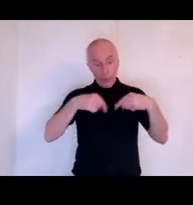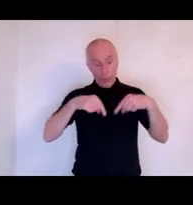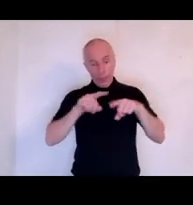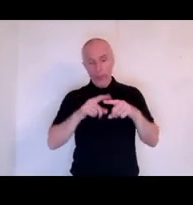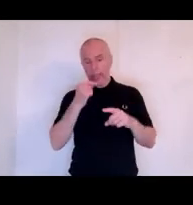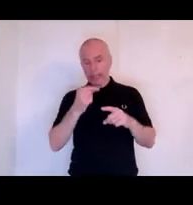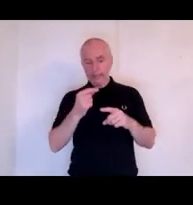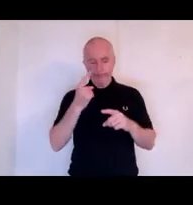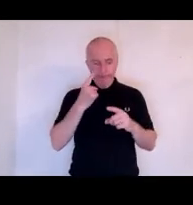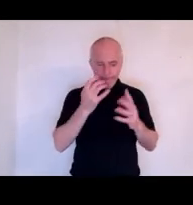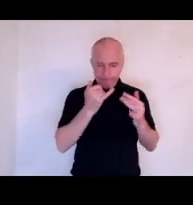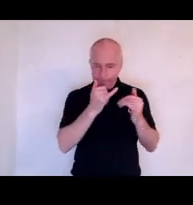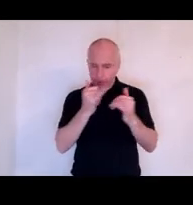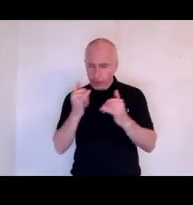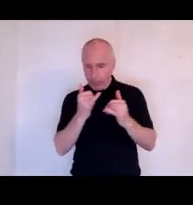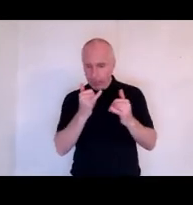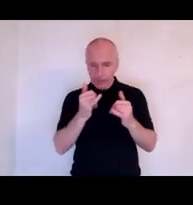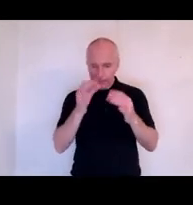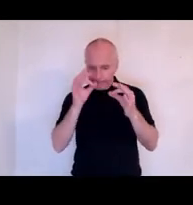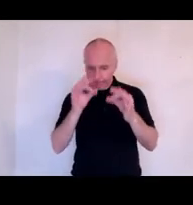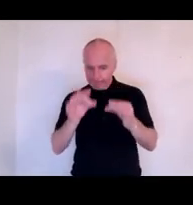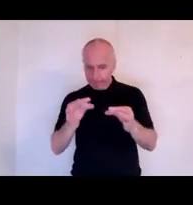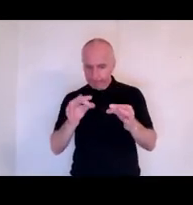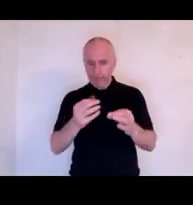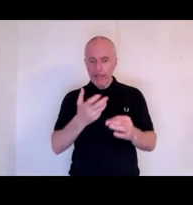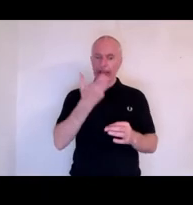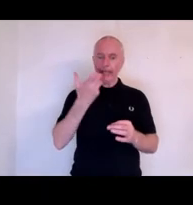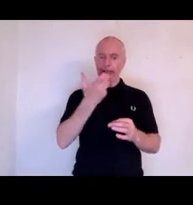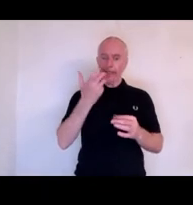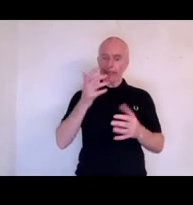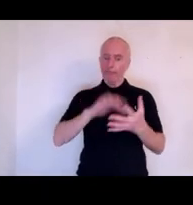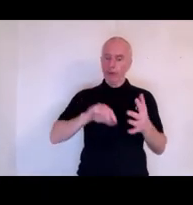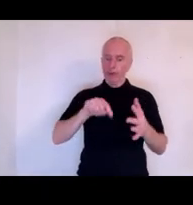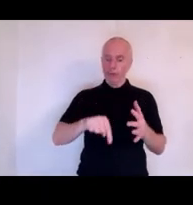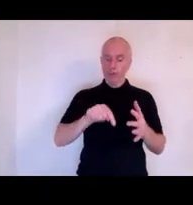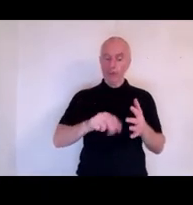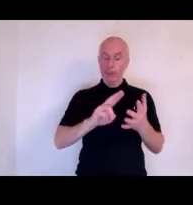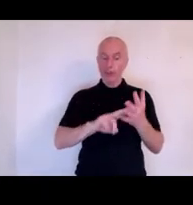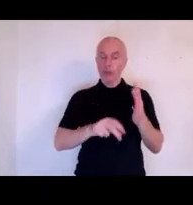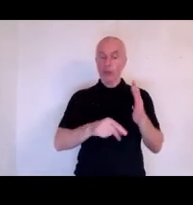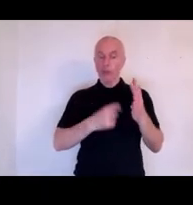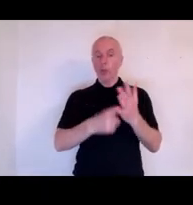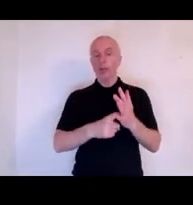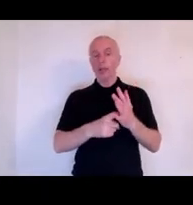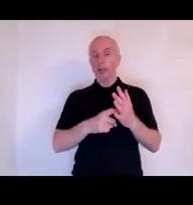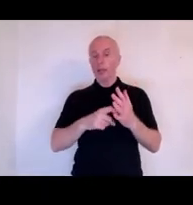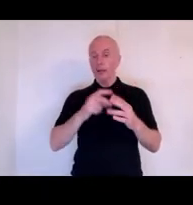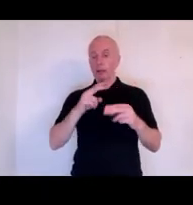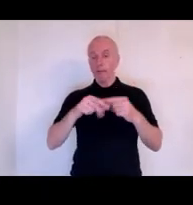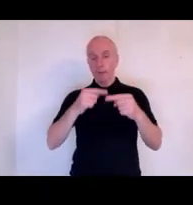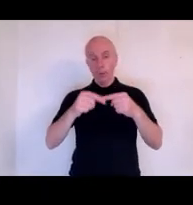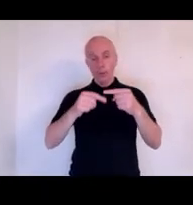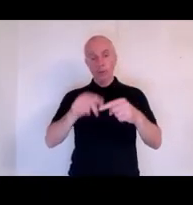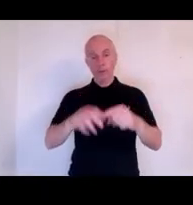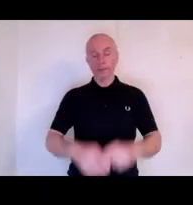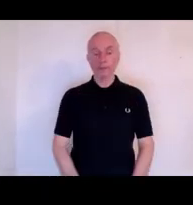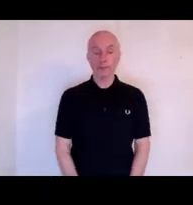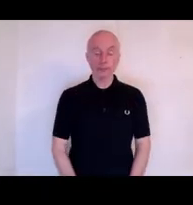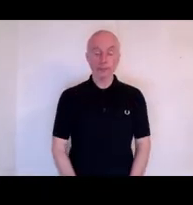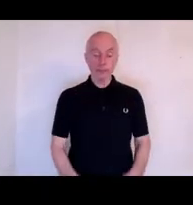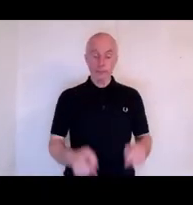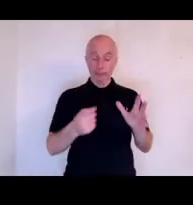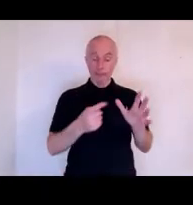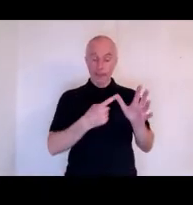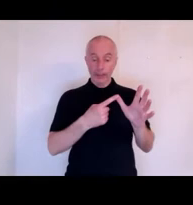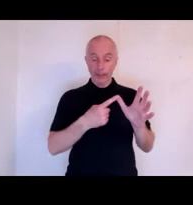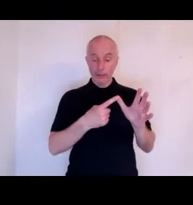model the heat generation of nuclear fuel. Because atomistic level, we have only a limited understanding